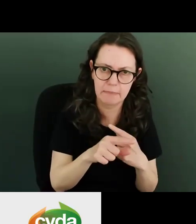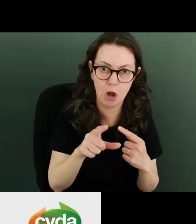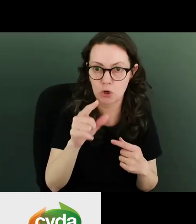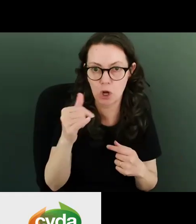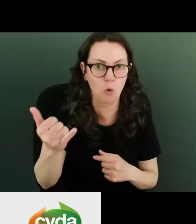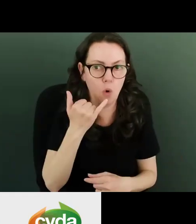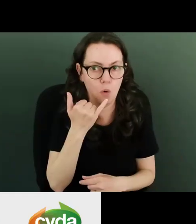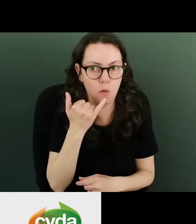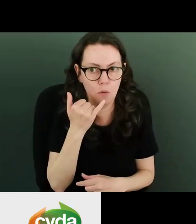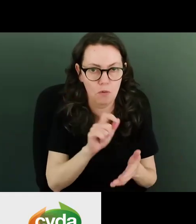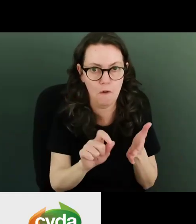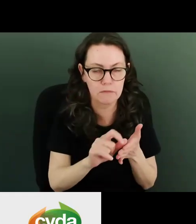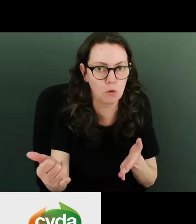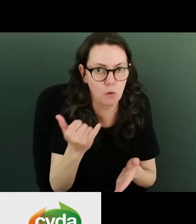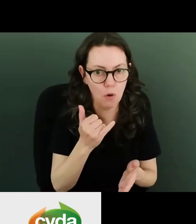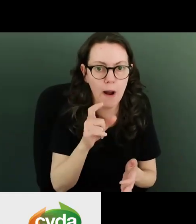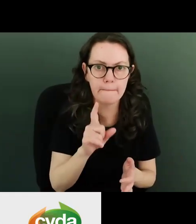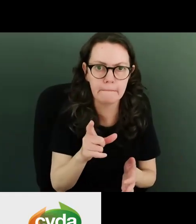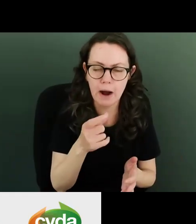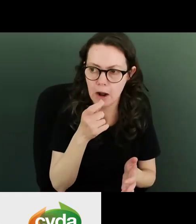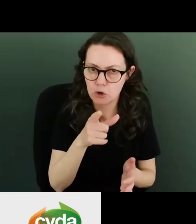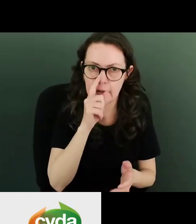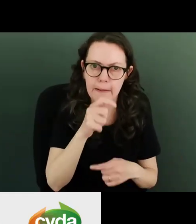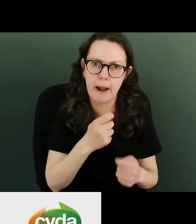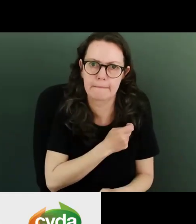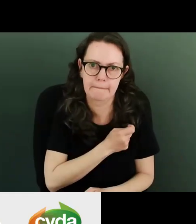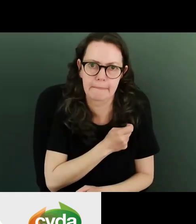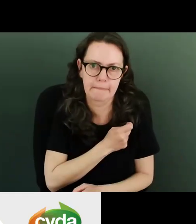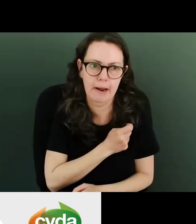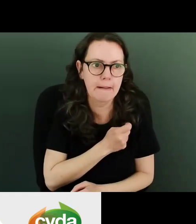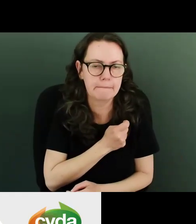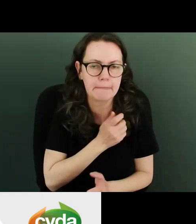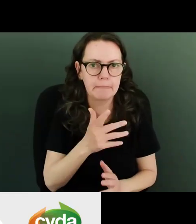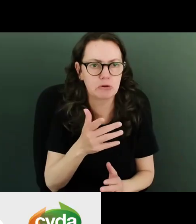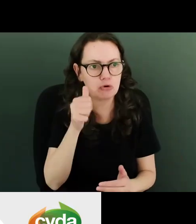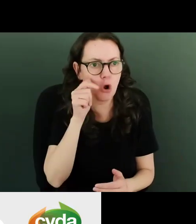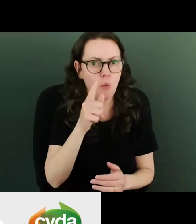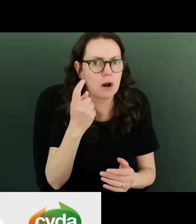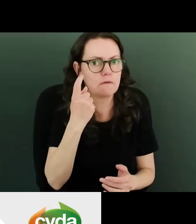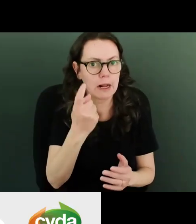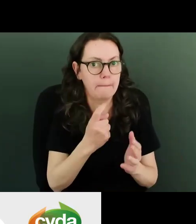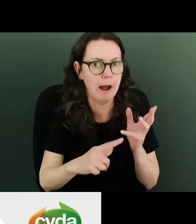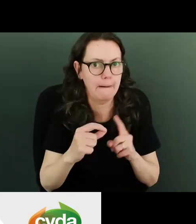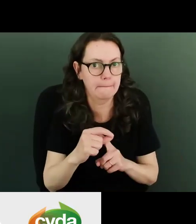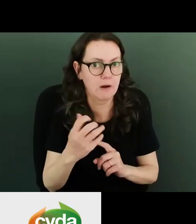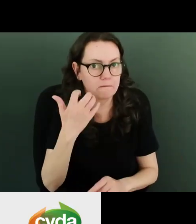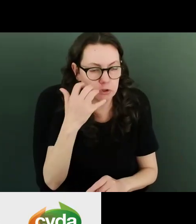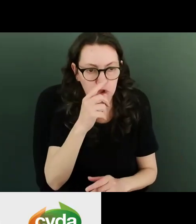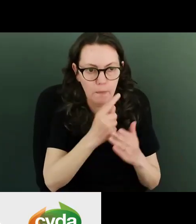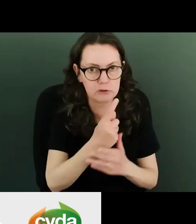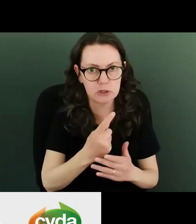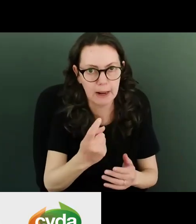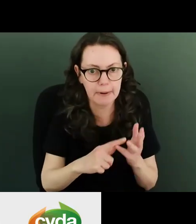office. But we do encourage you to become a member as well to access future programs and opportunities. Thank you to all